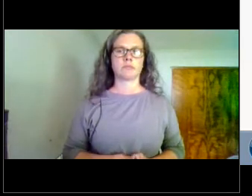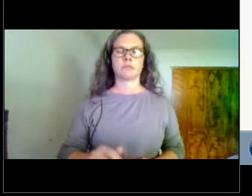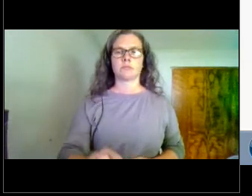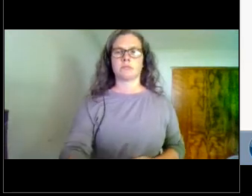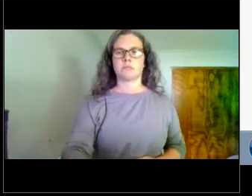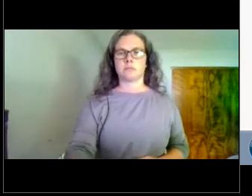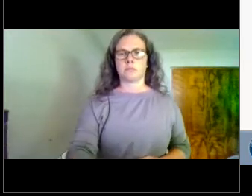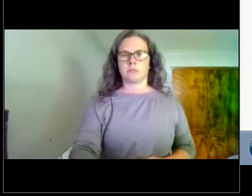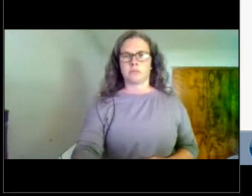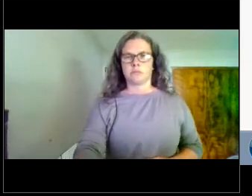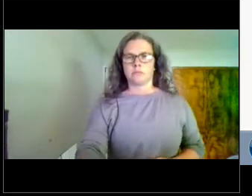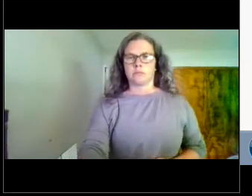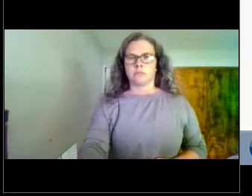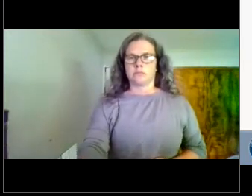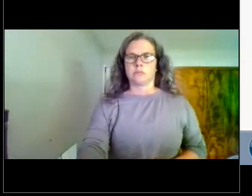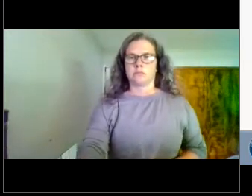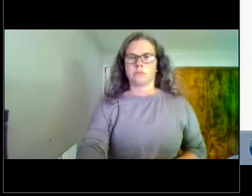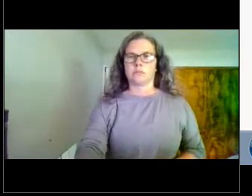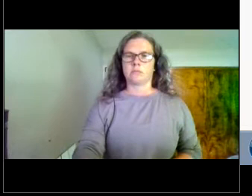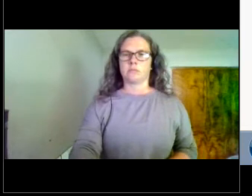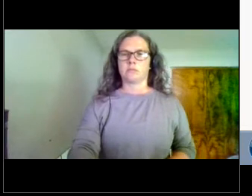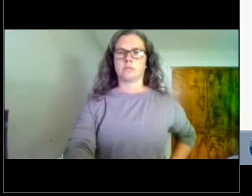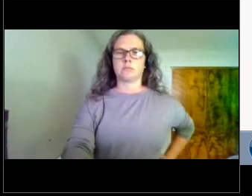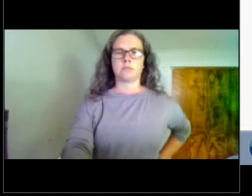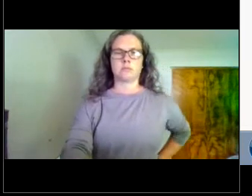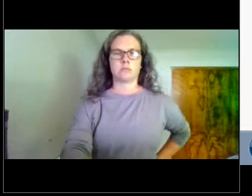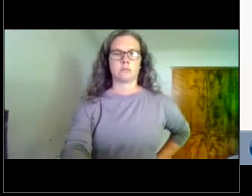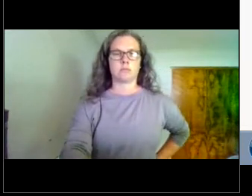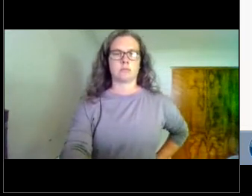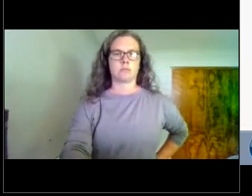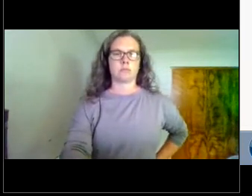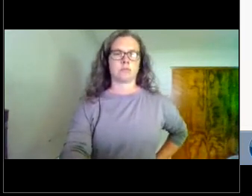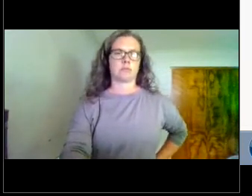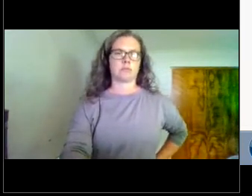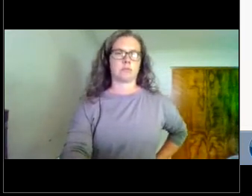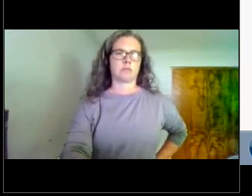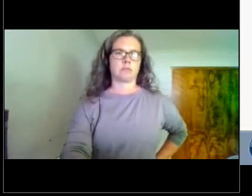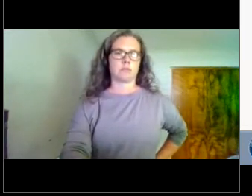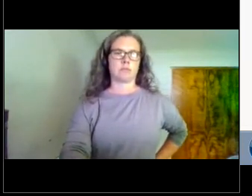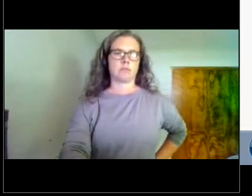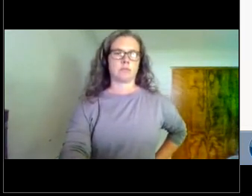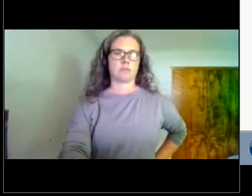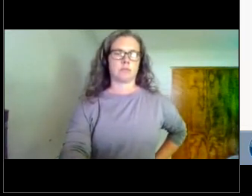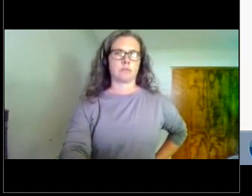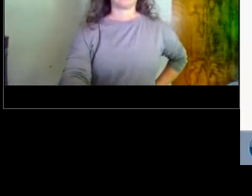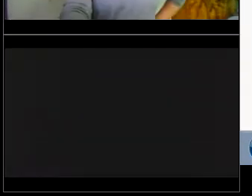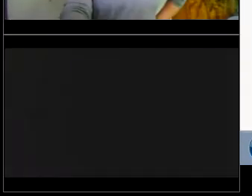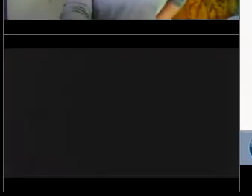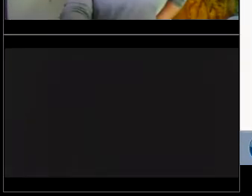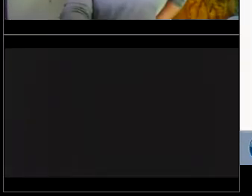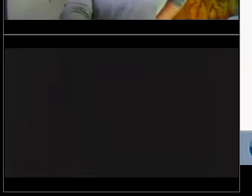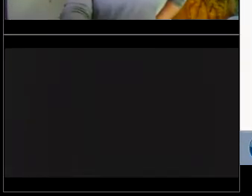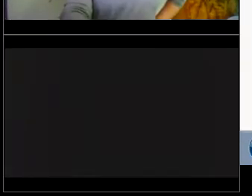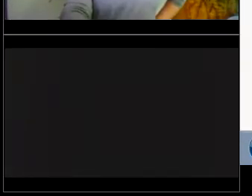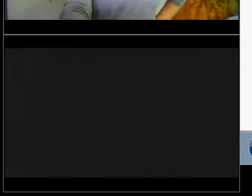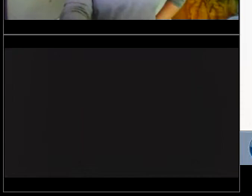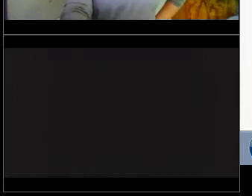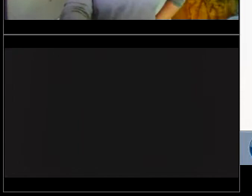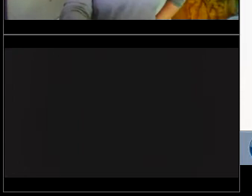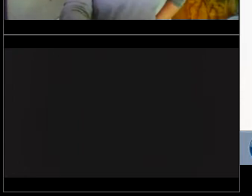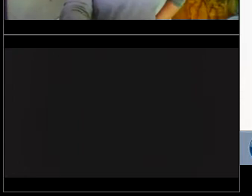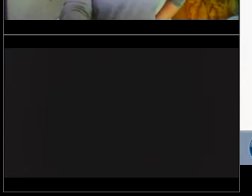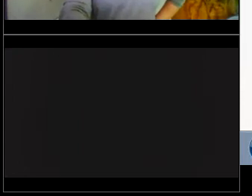a sense of what already can be well established. So, if there's any way to just kind of go, take